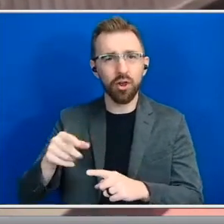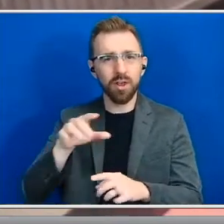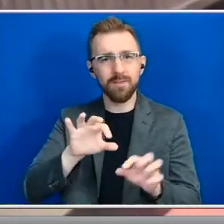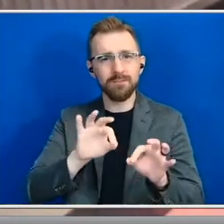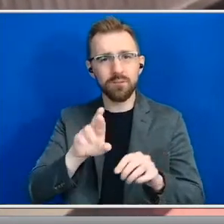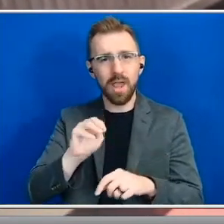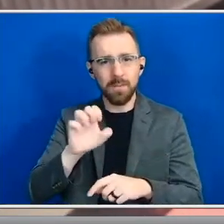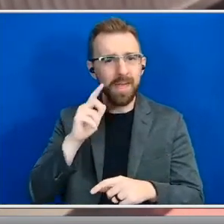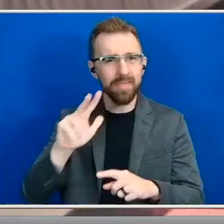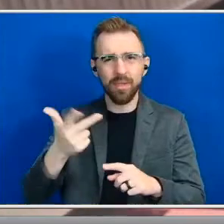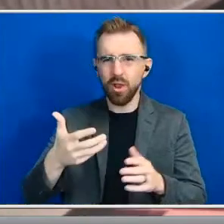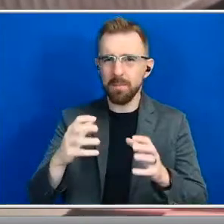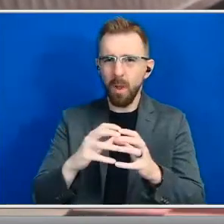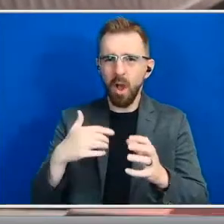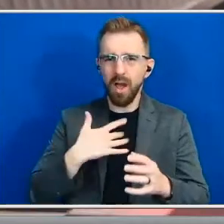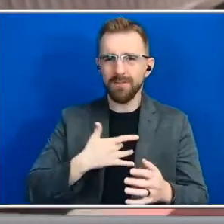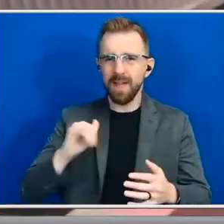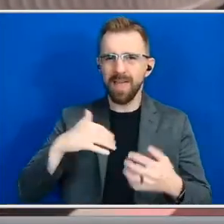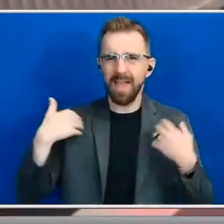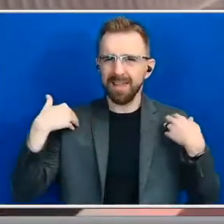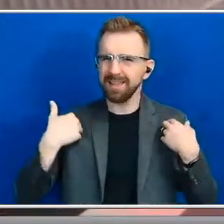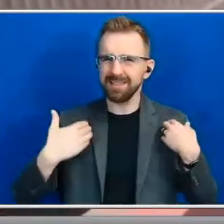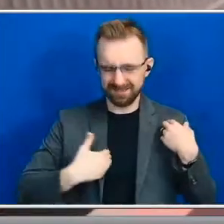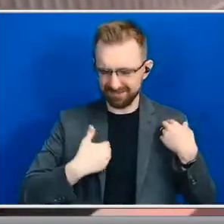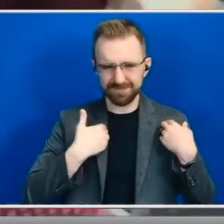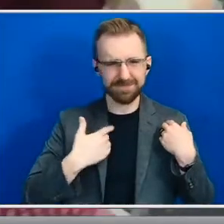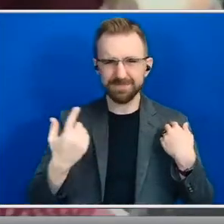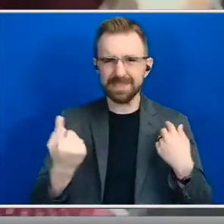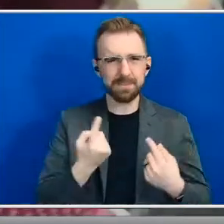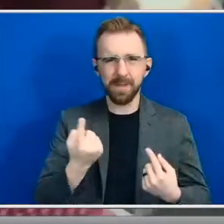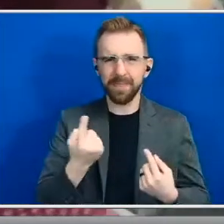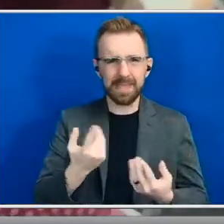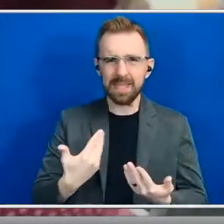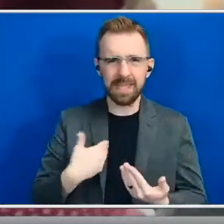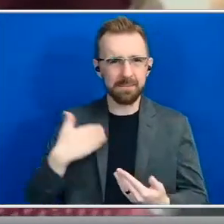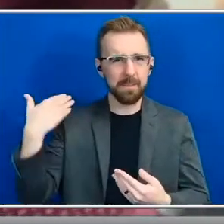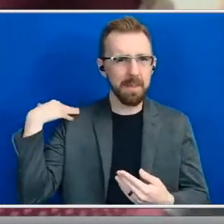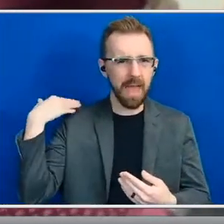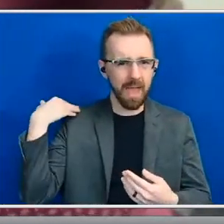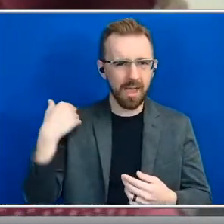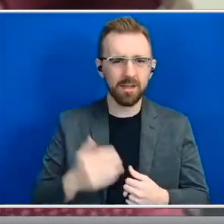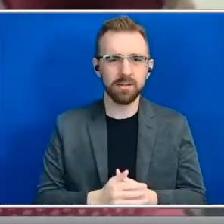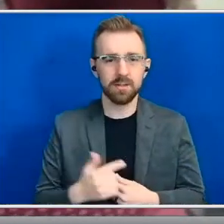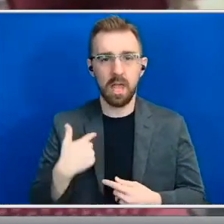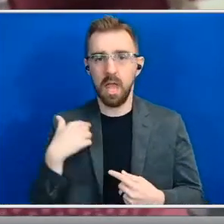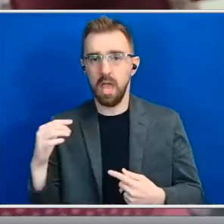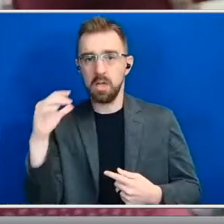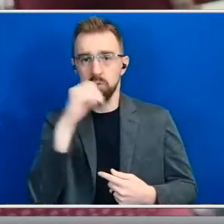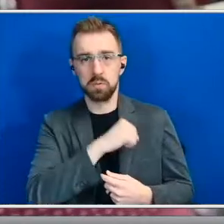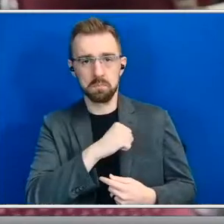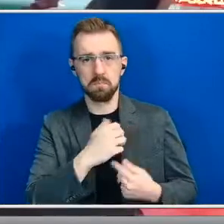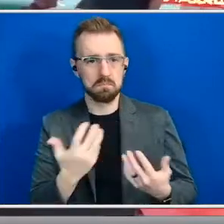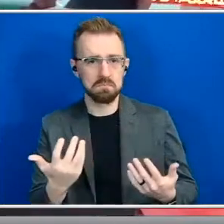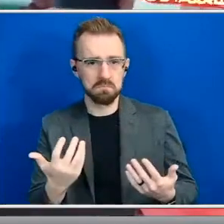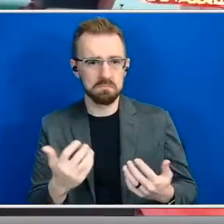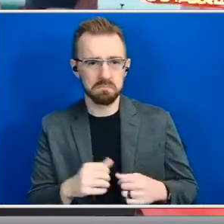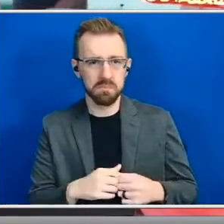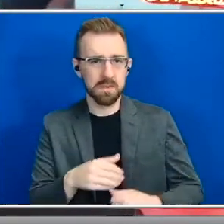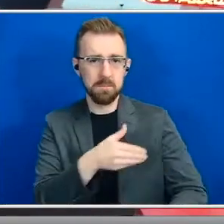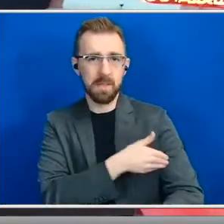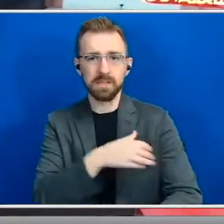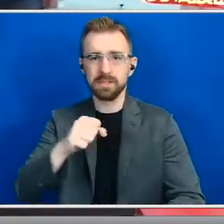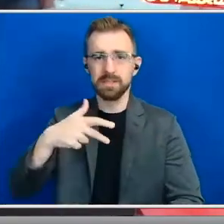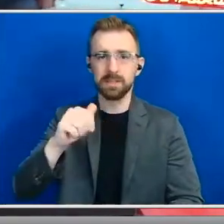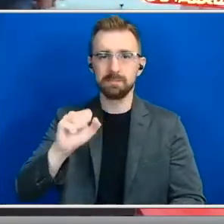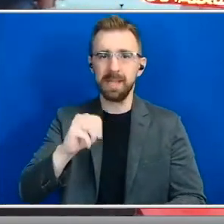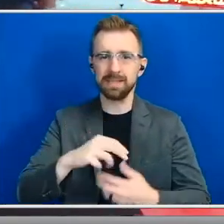like something right in here in my back. I assumed it was a muscle spasm. And I told Davy, I